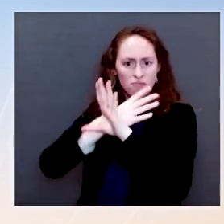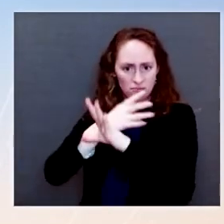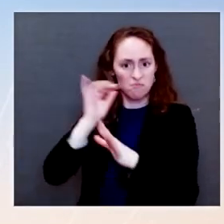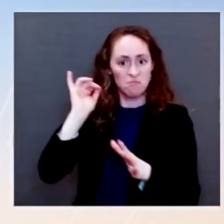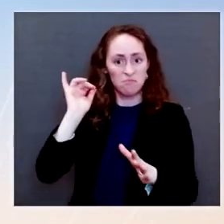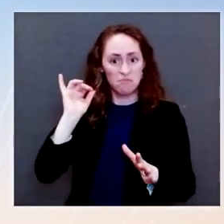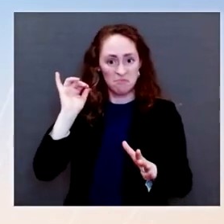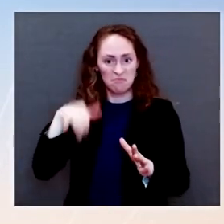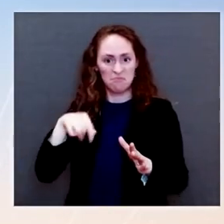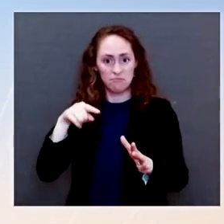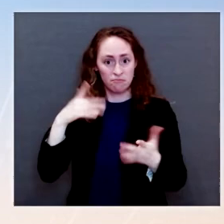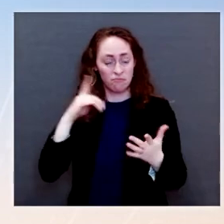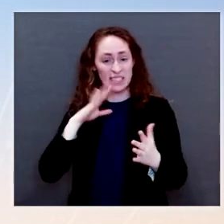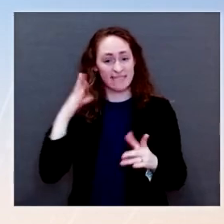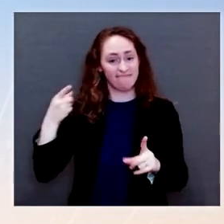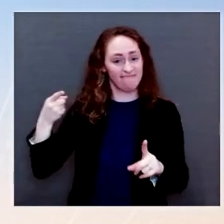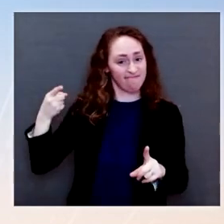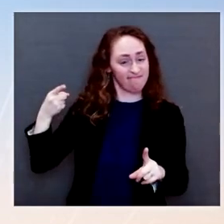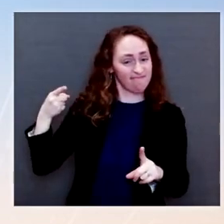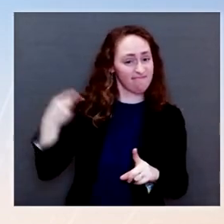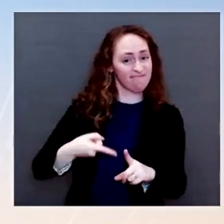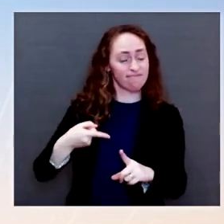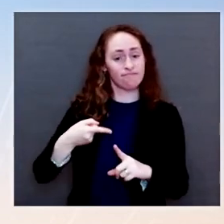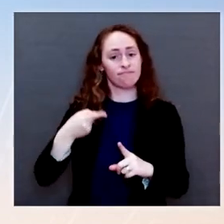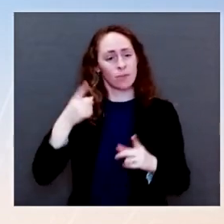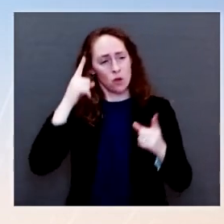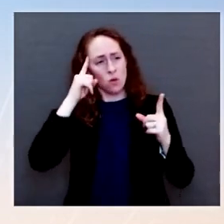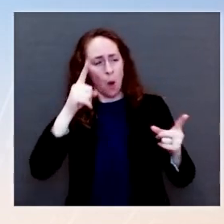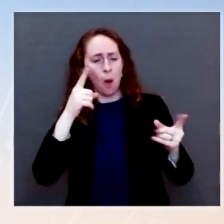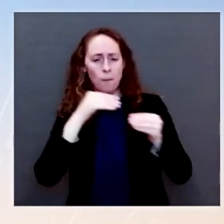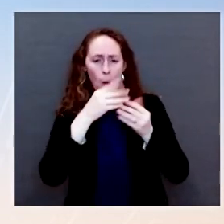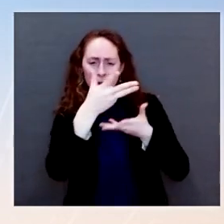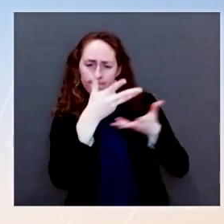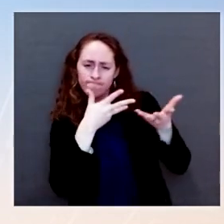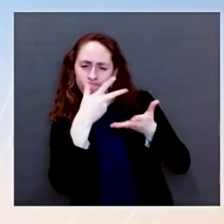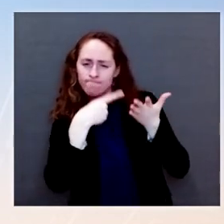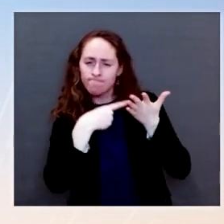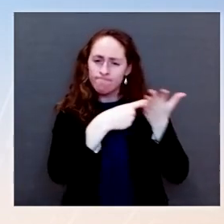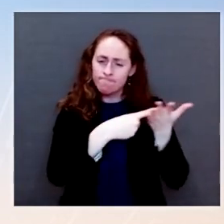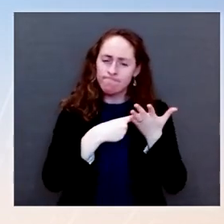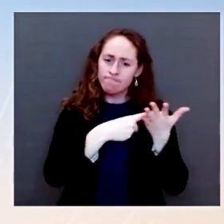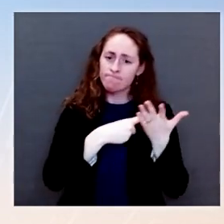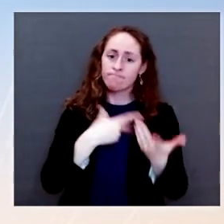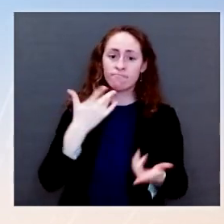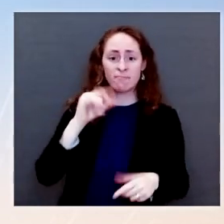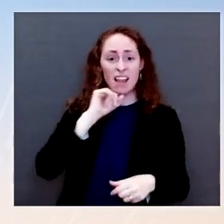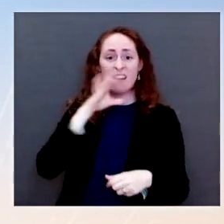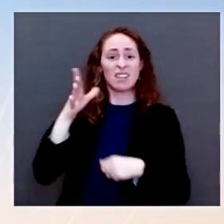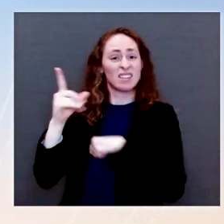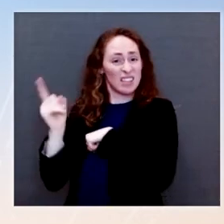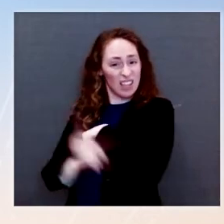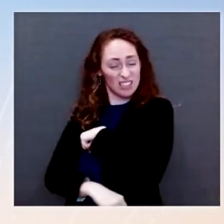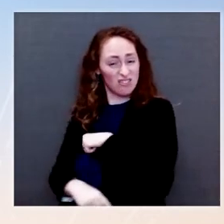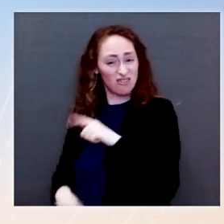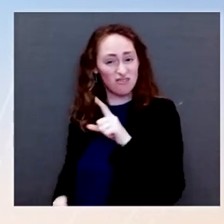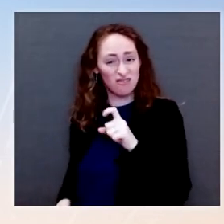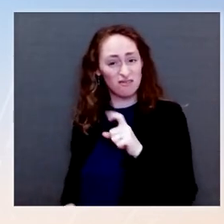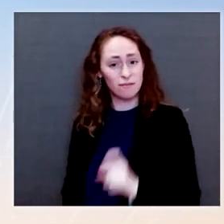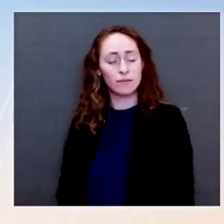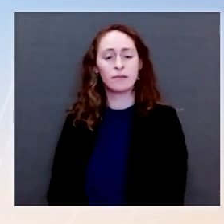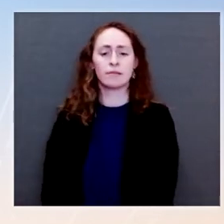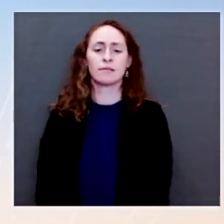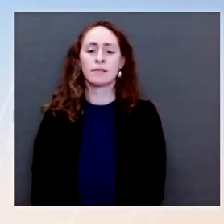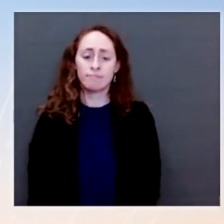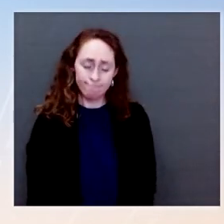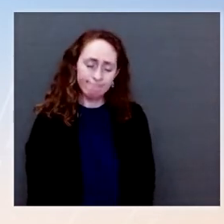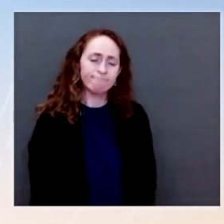an opportunity to convey very clearly and directly where we have serious concerns, including as it relates to Russia's military